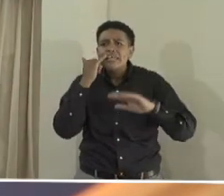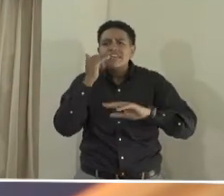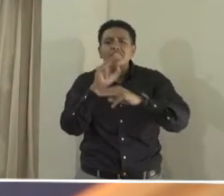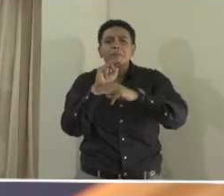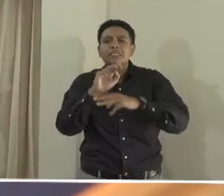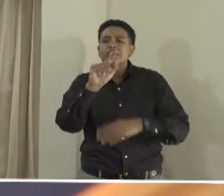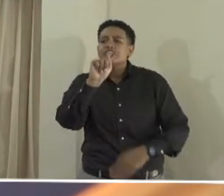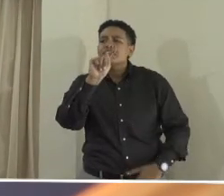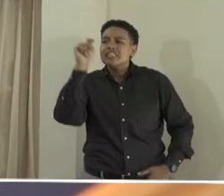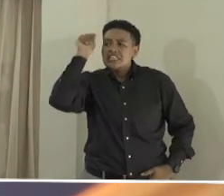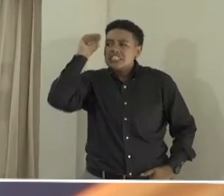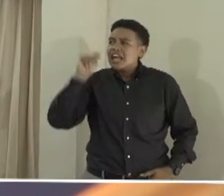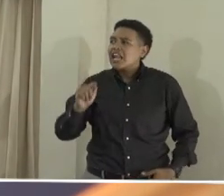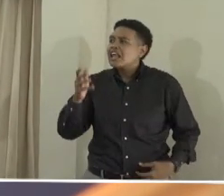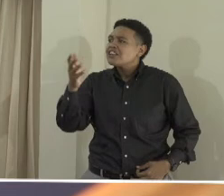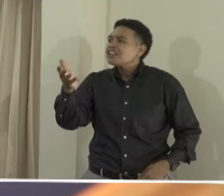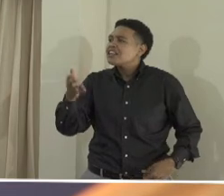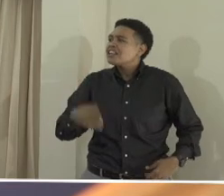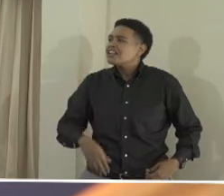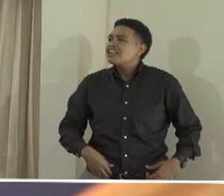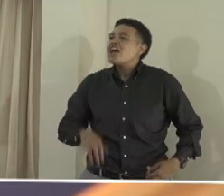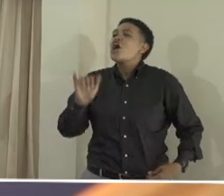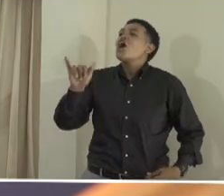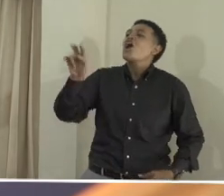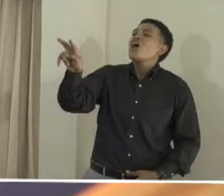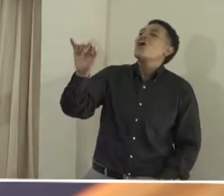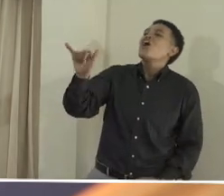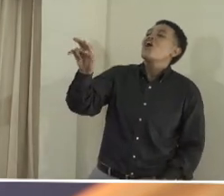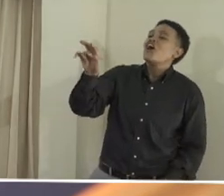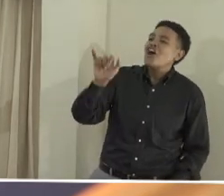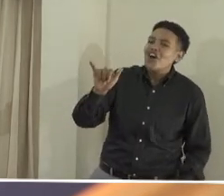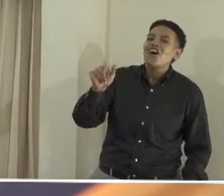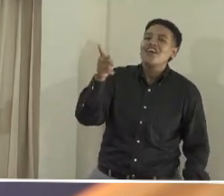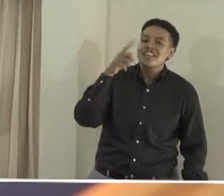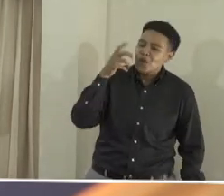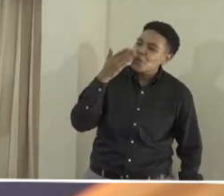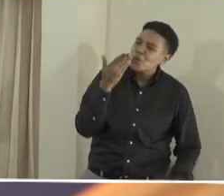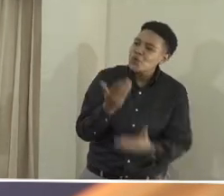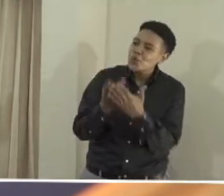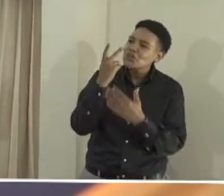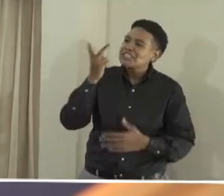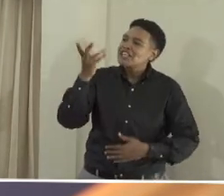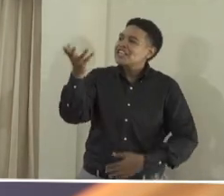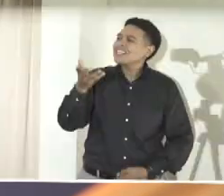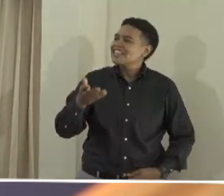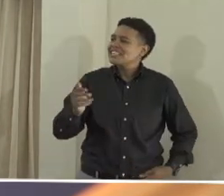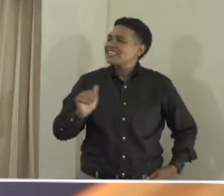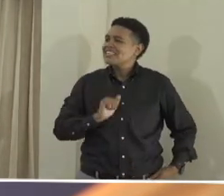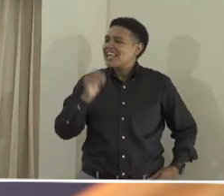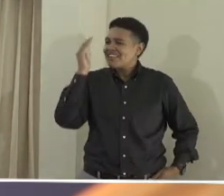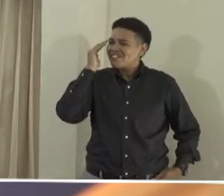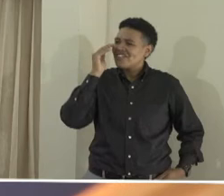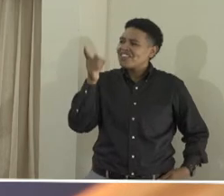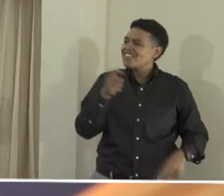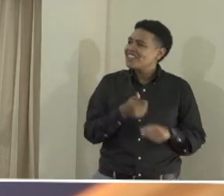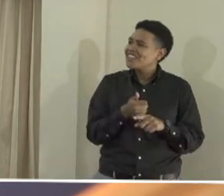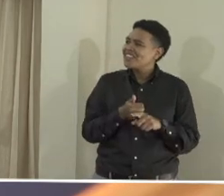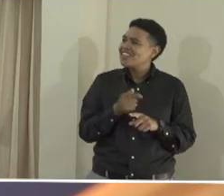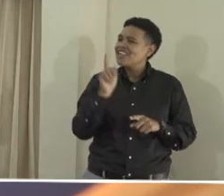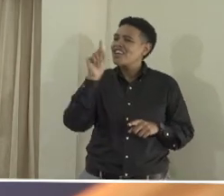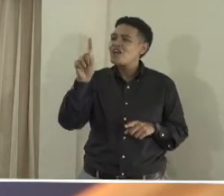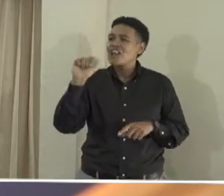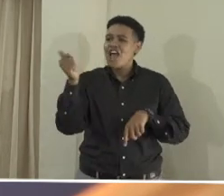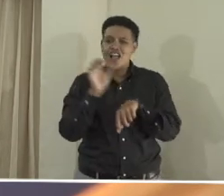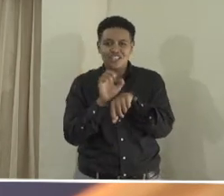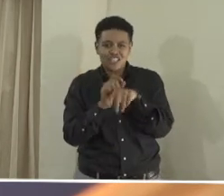Minister Terry Long is here. Oh, there you are. Good. Good seeing you. I know you were going to another church